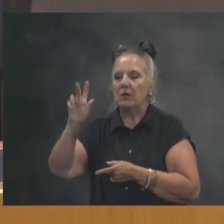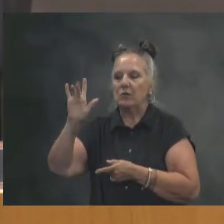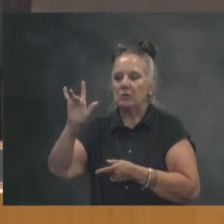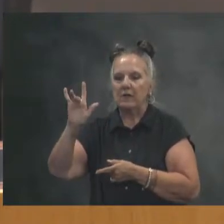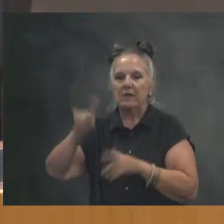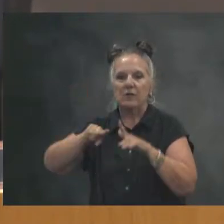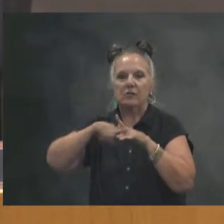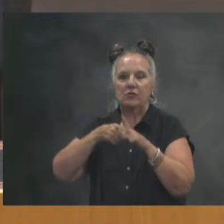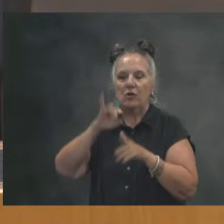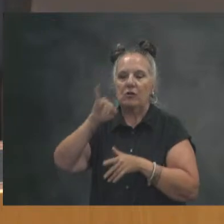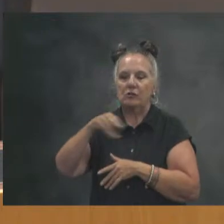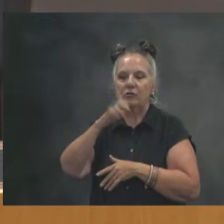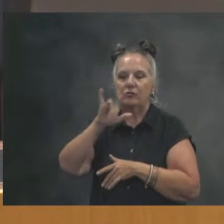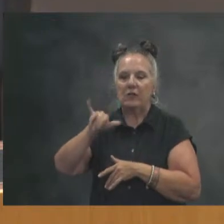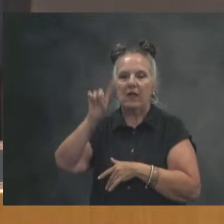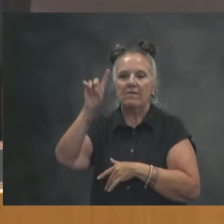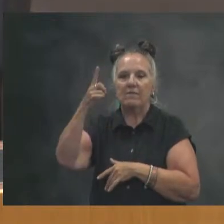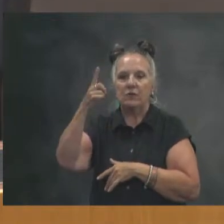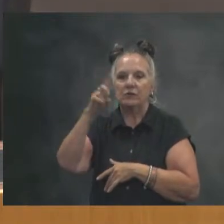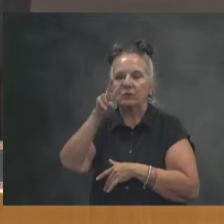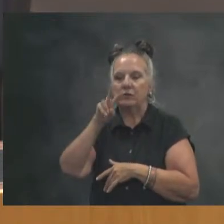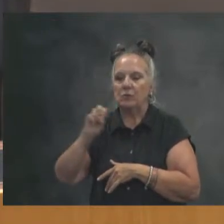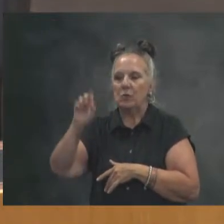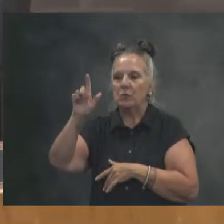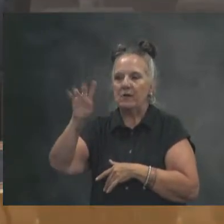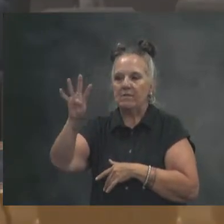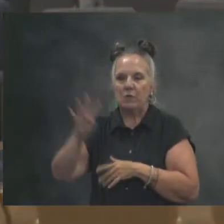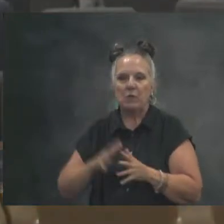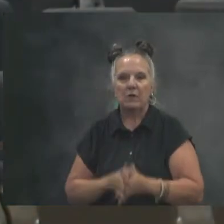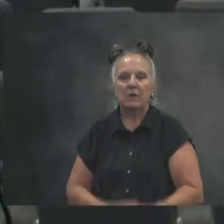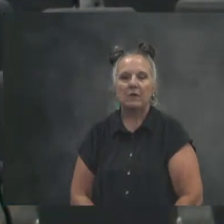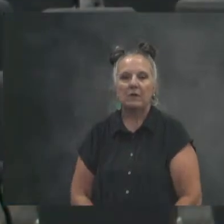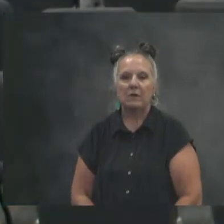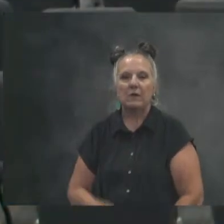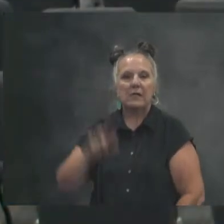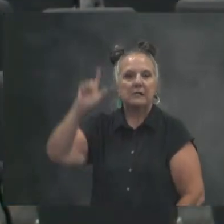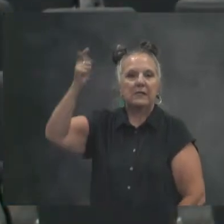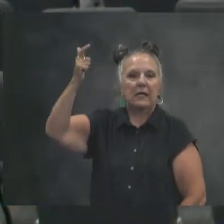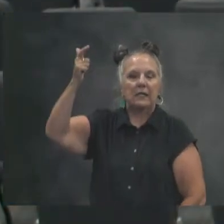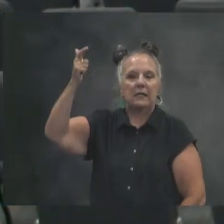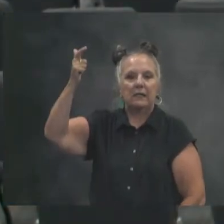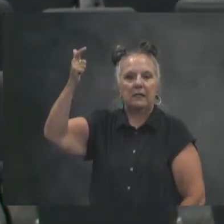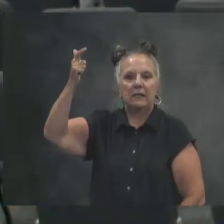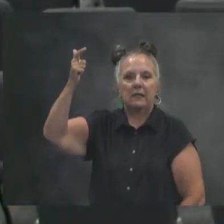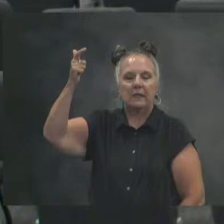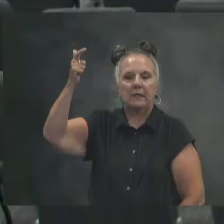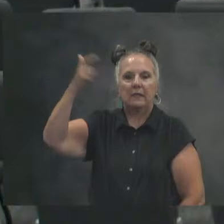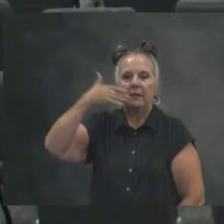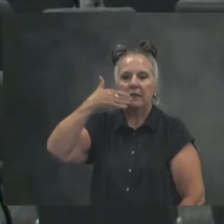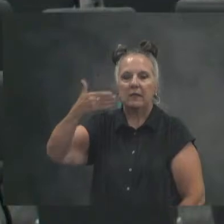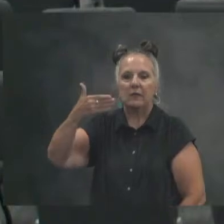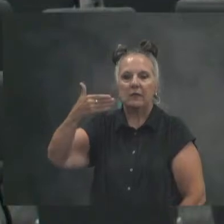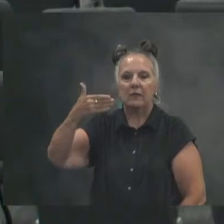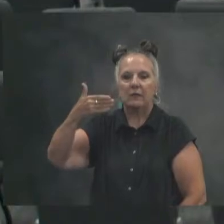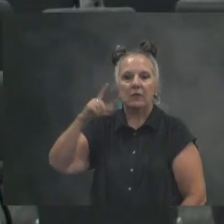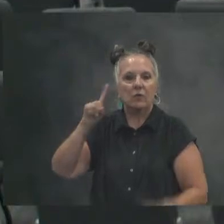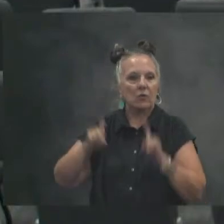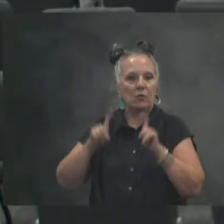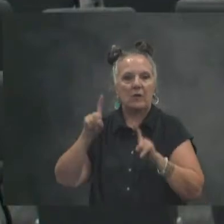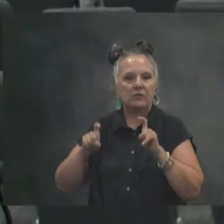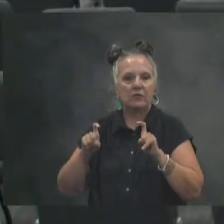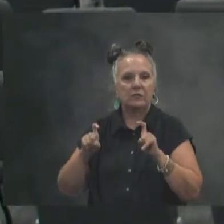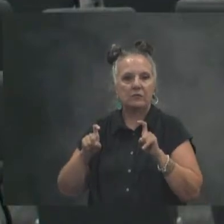July 1st, 2024. Thank you, Mrs. Miller. Is there a second? Second. Thank you, Mr. Stauffer. Any questions,